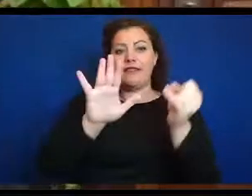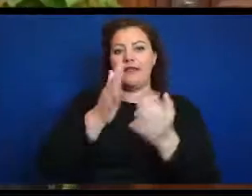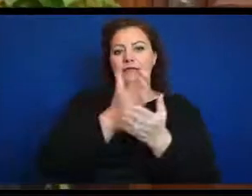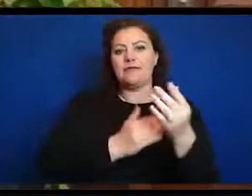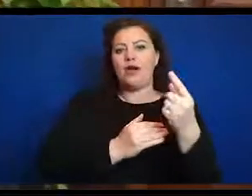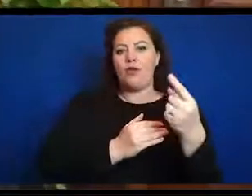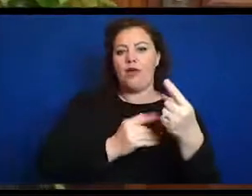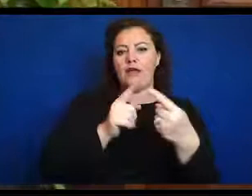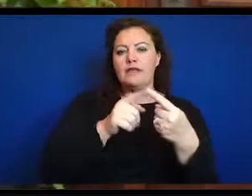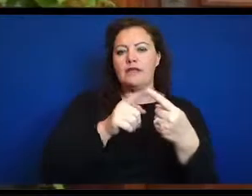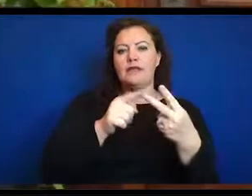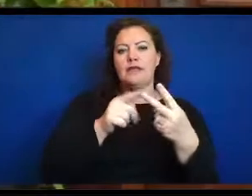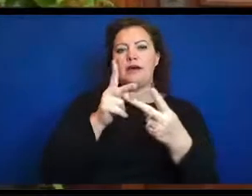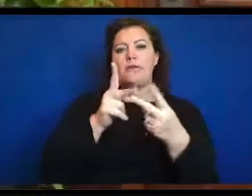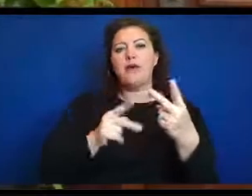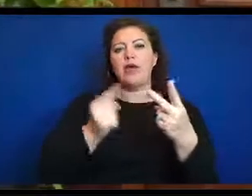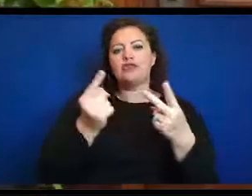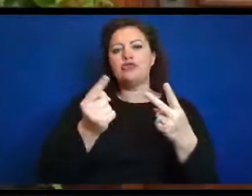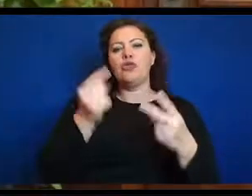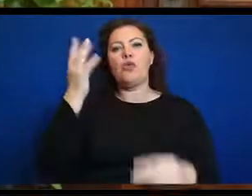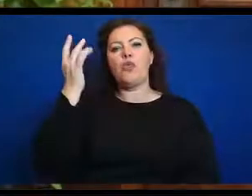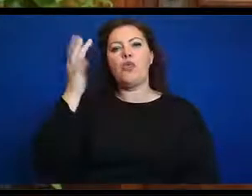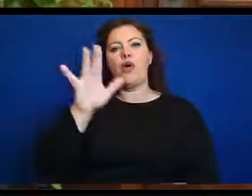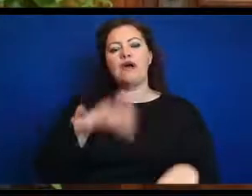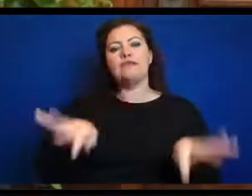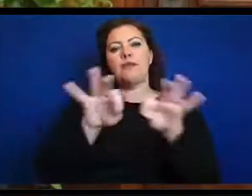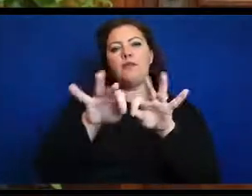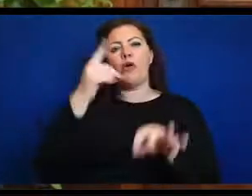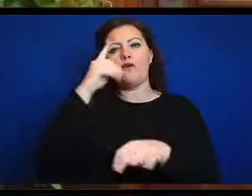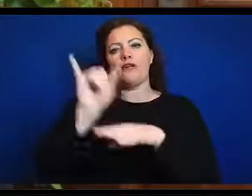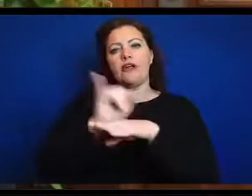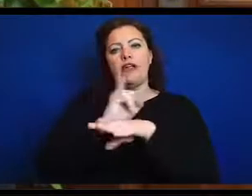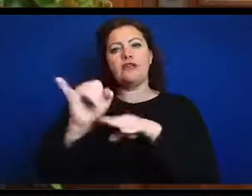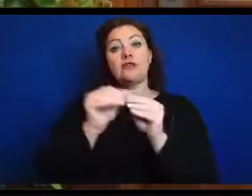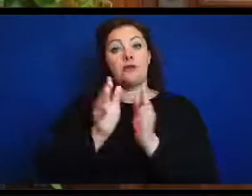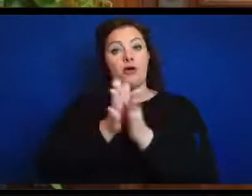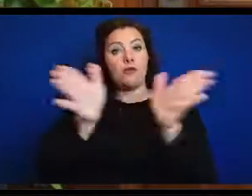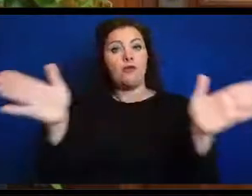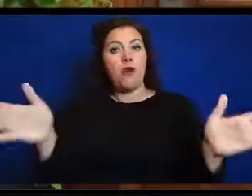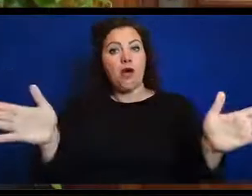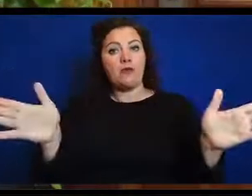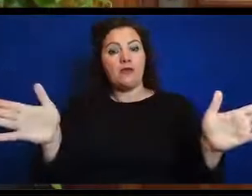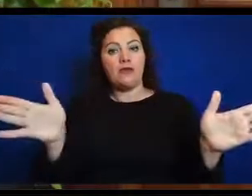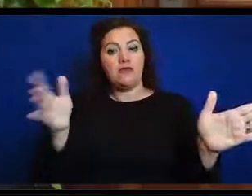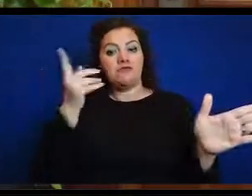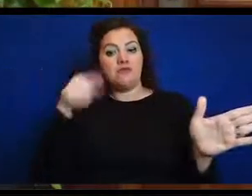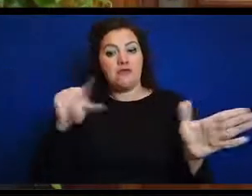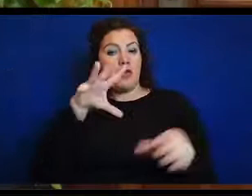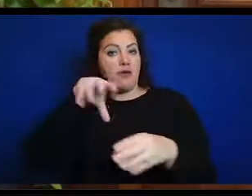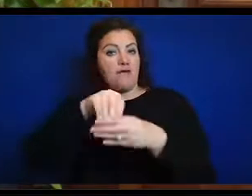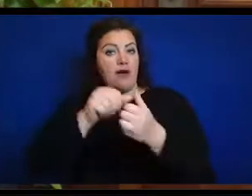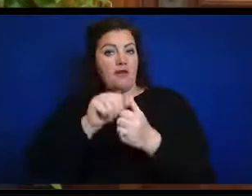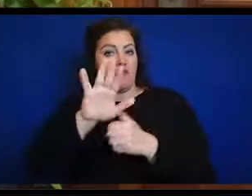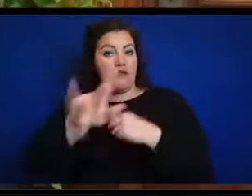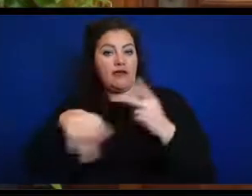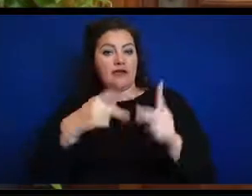question. Part two is, why is it important for the industry more broadly to be involved in this kind of